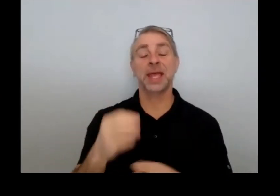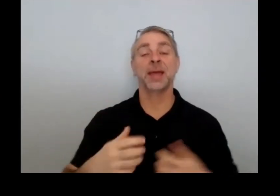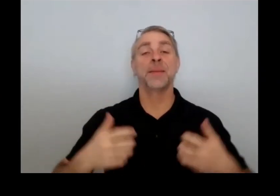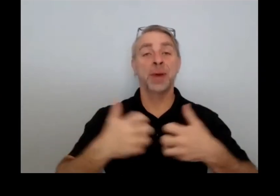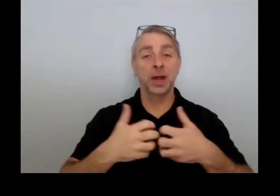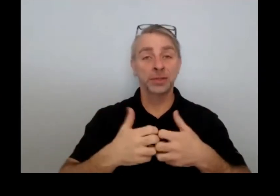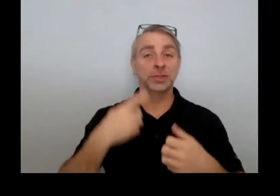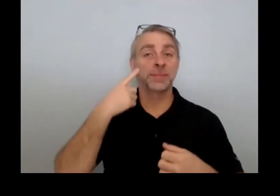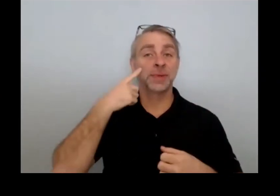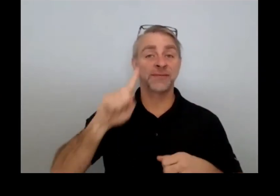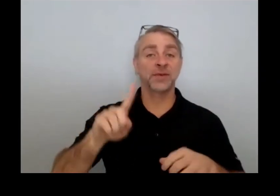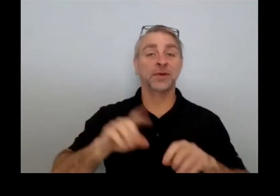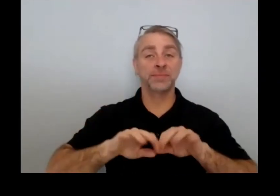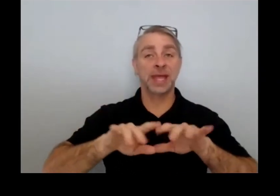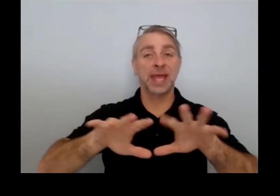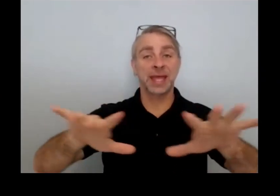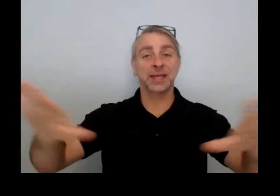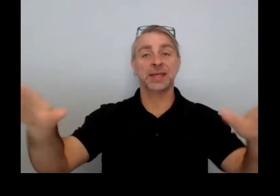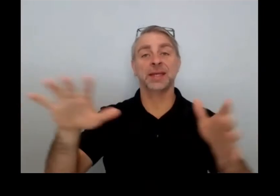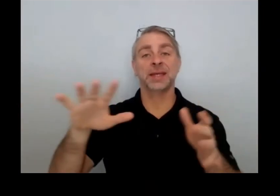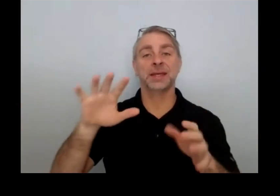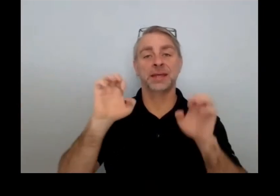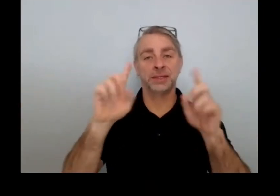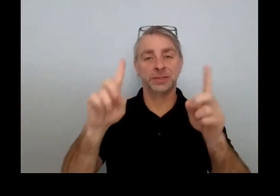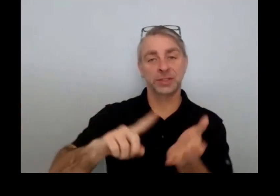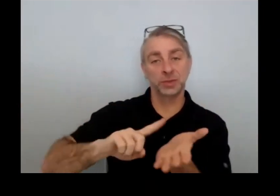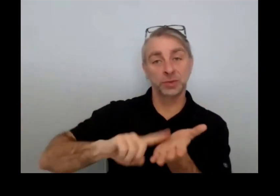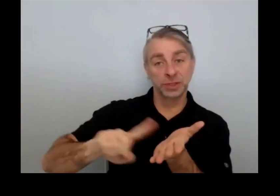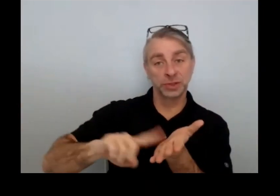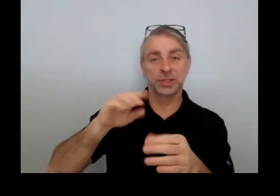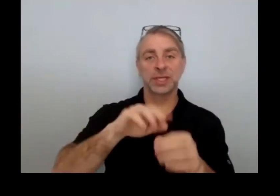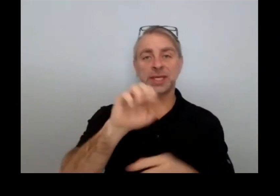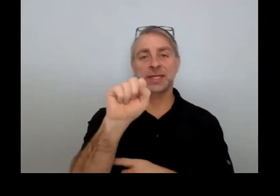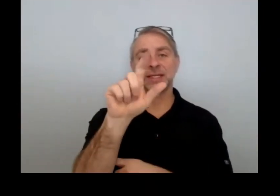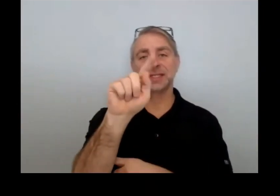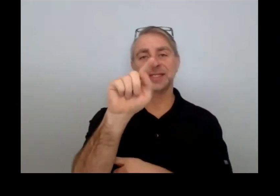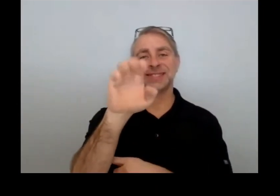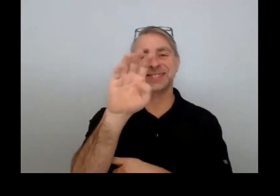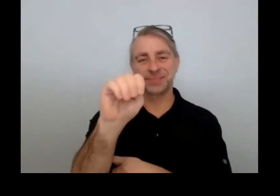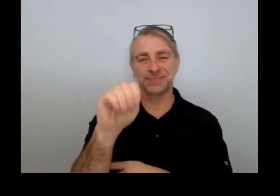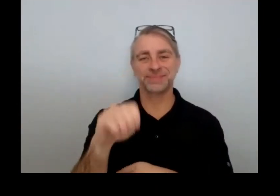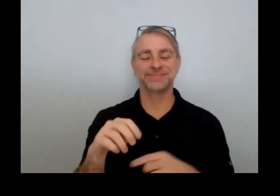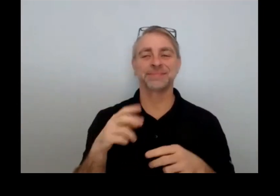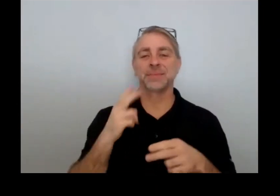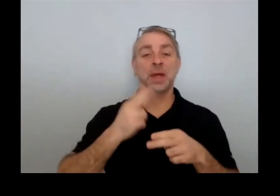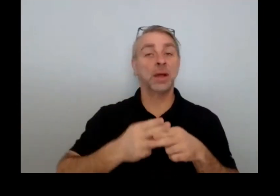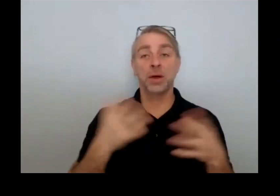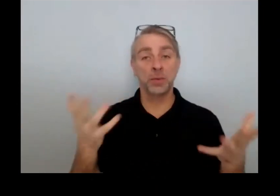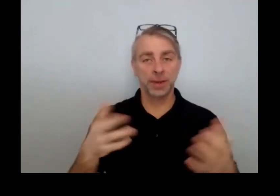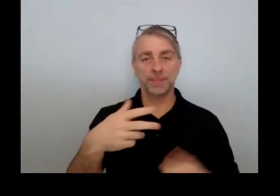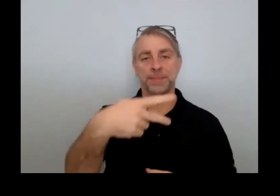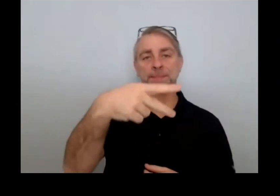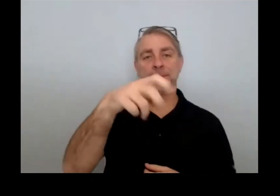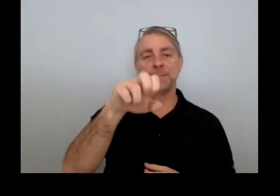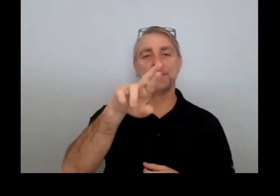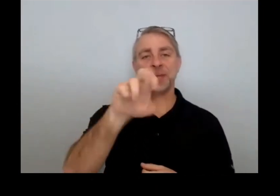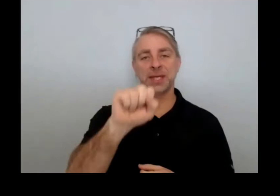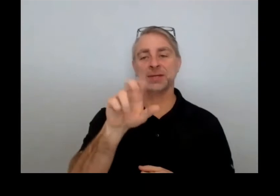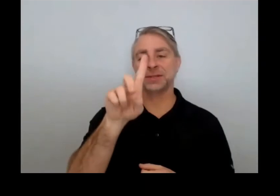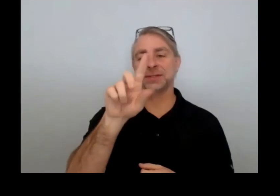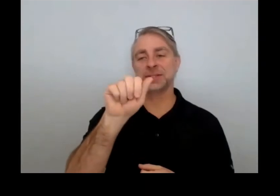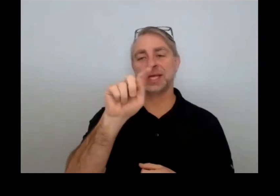Education Research in STEM, what we refer to as PEERS Data Hub. This is funded by the National Science